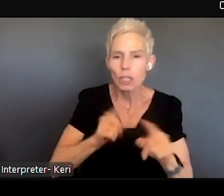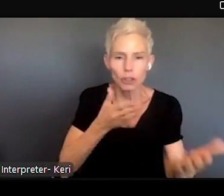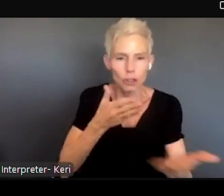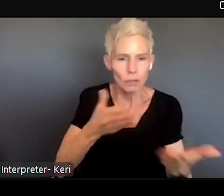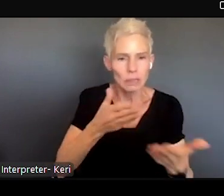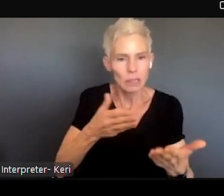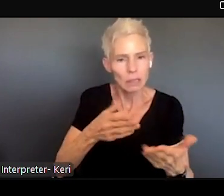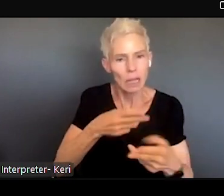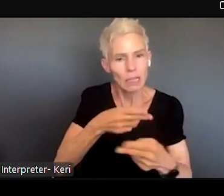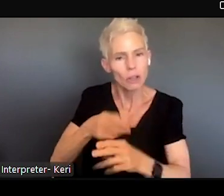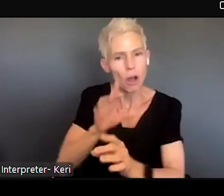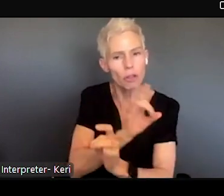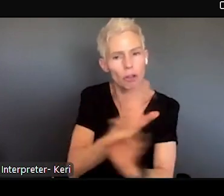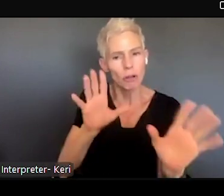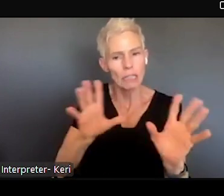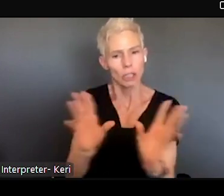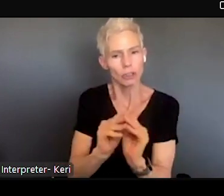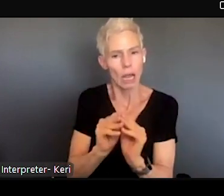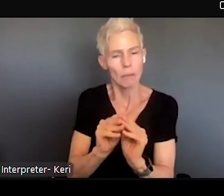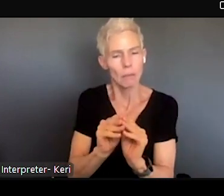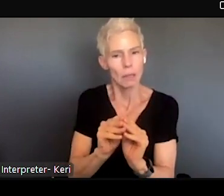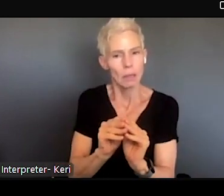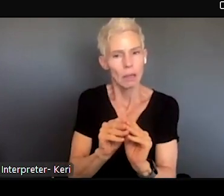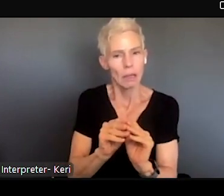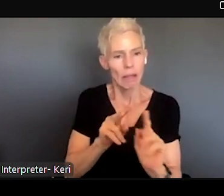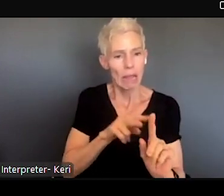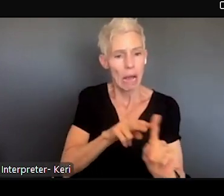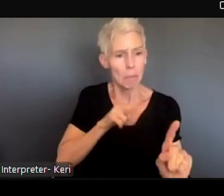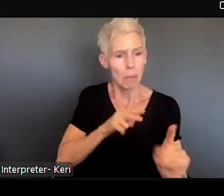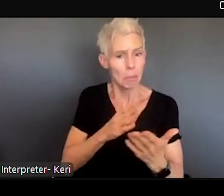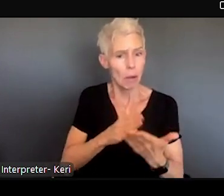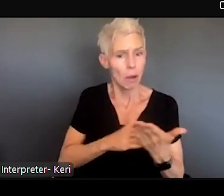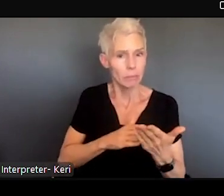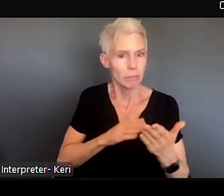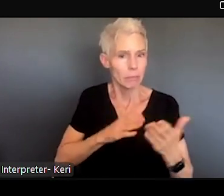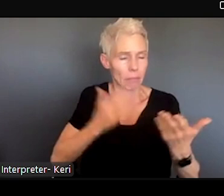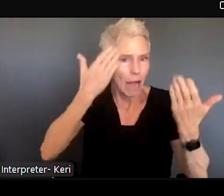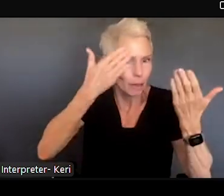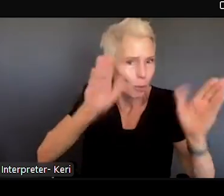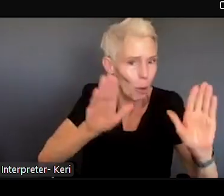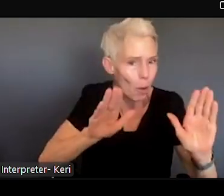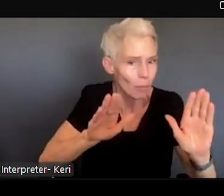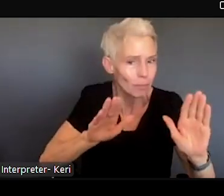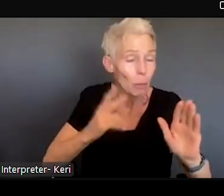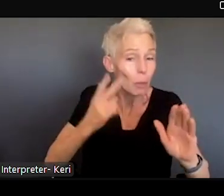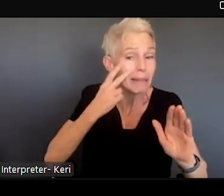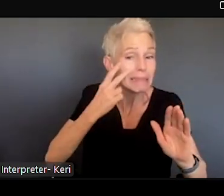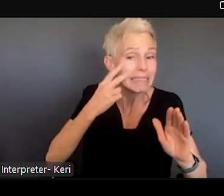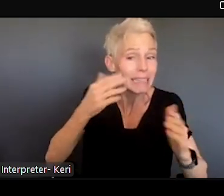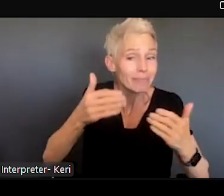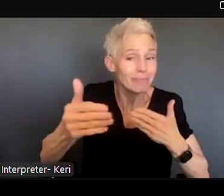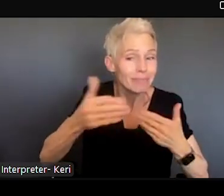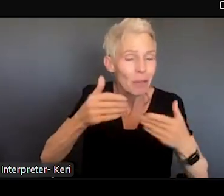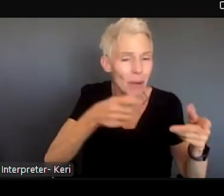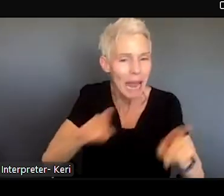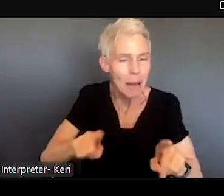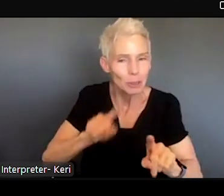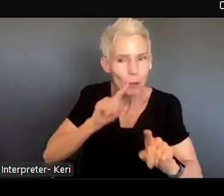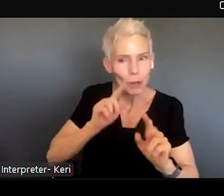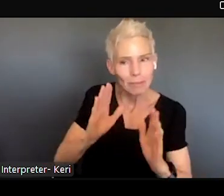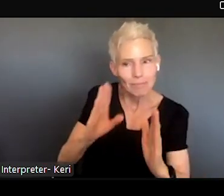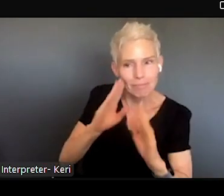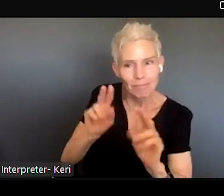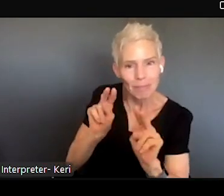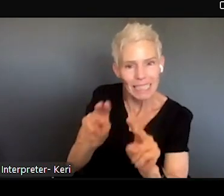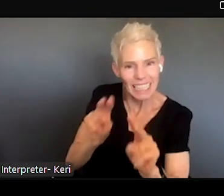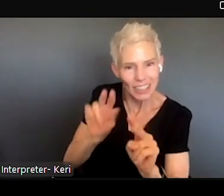And the unplugged piece, I don't even know it yet. It's more to come. So pay attention for that,